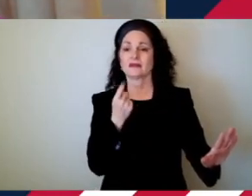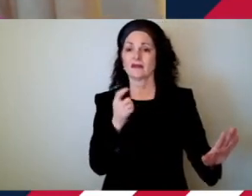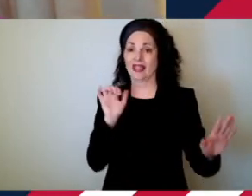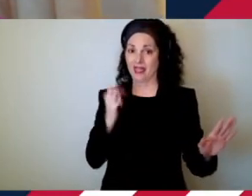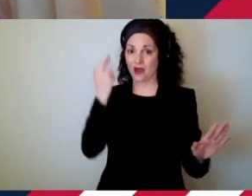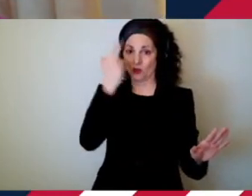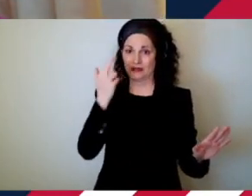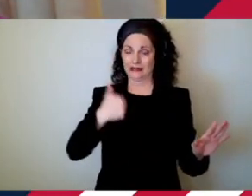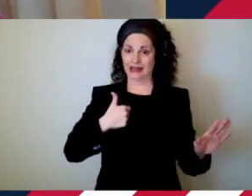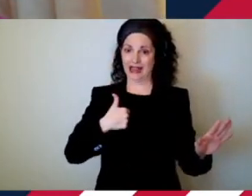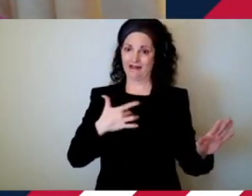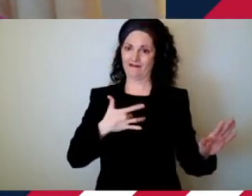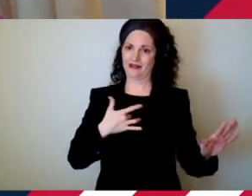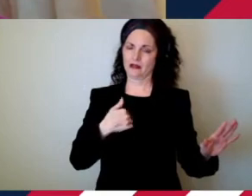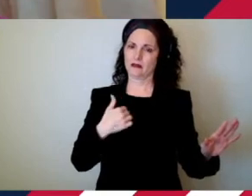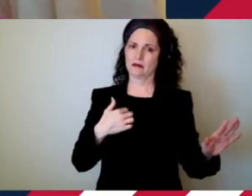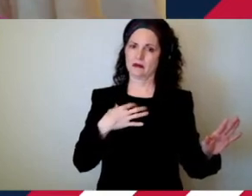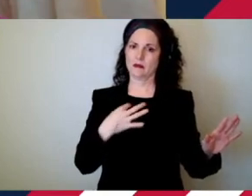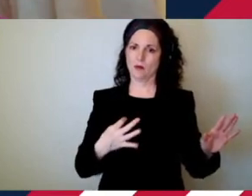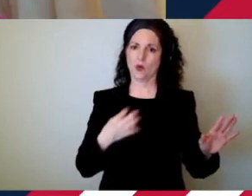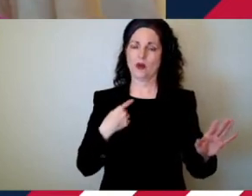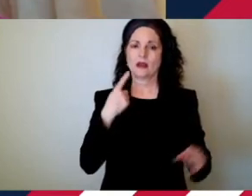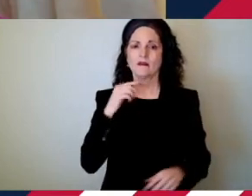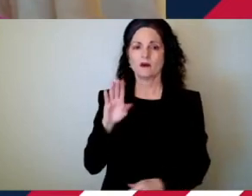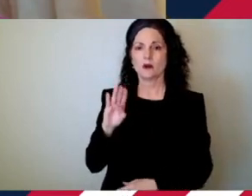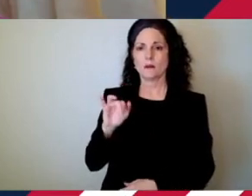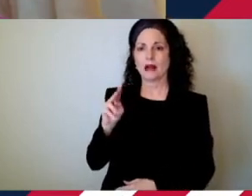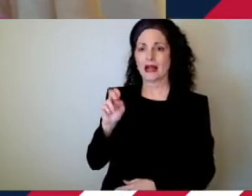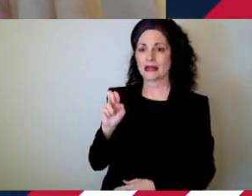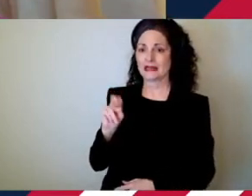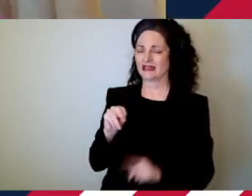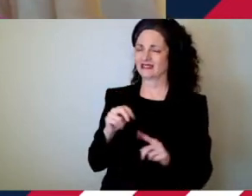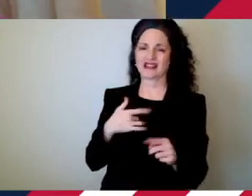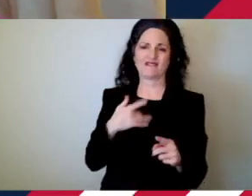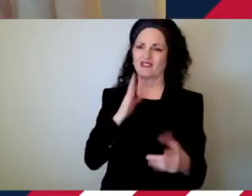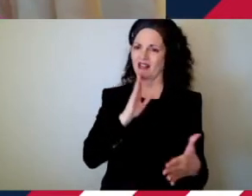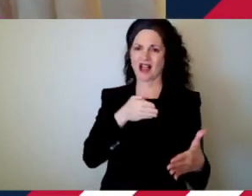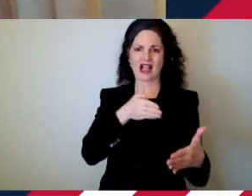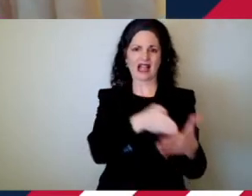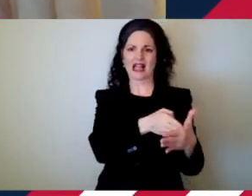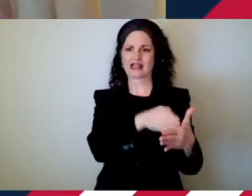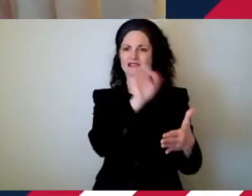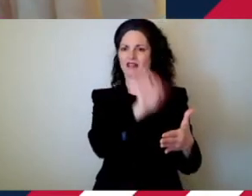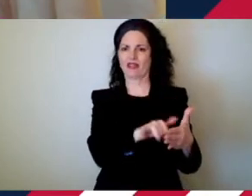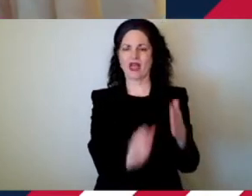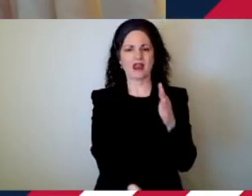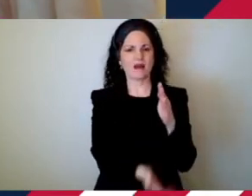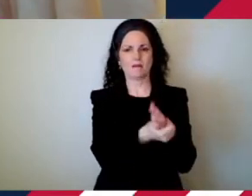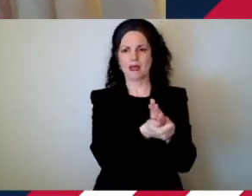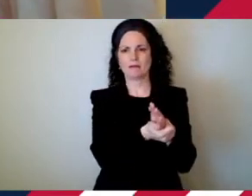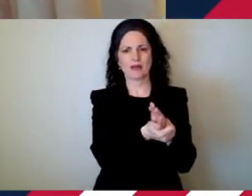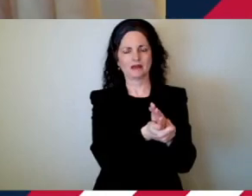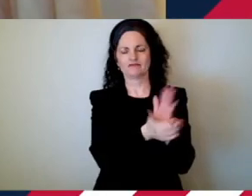committee, I oppose the proposed charter amendment. Thank you, Mr.